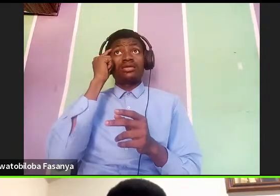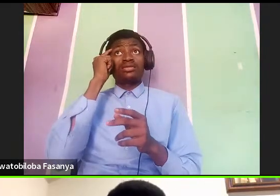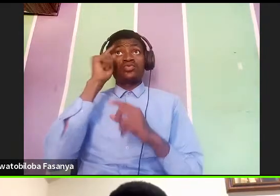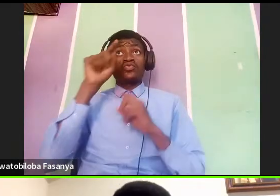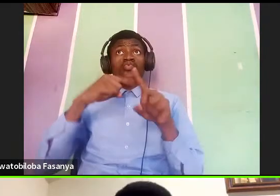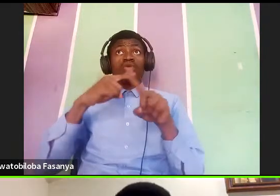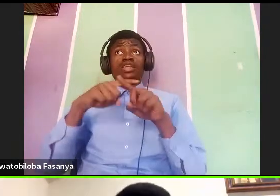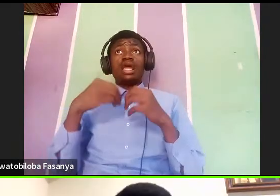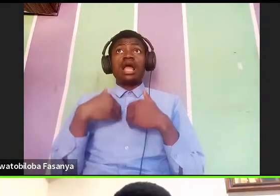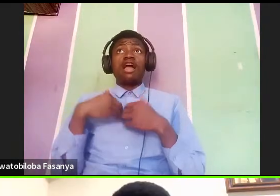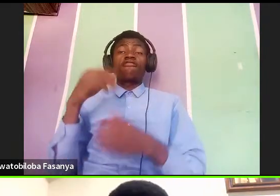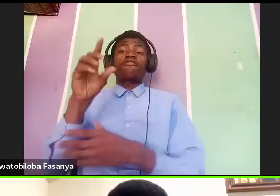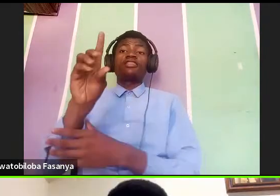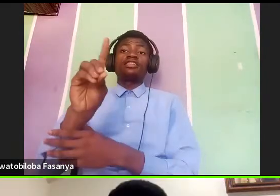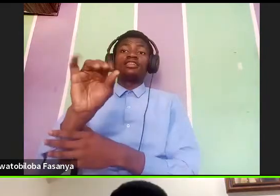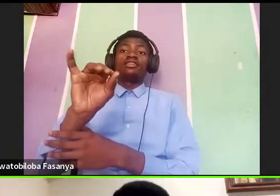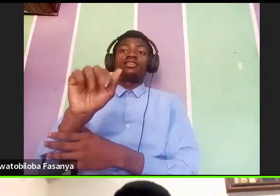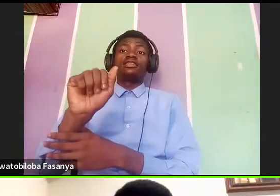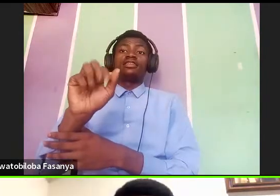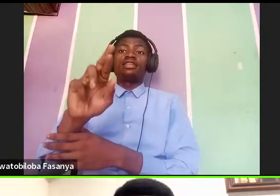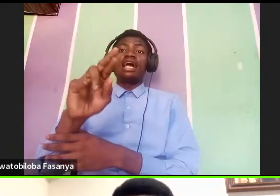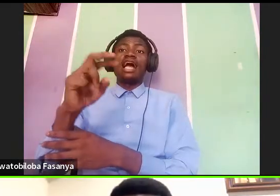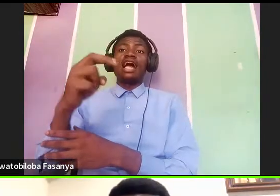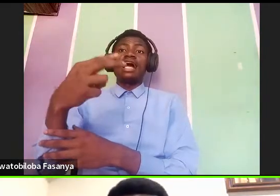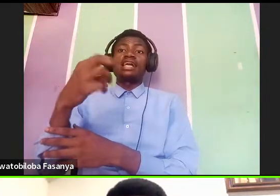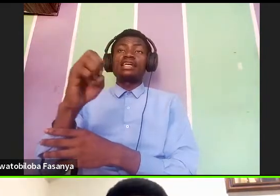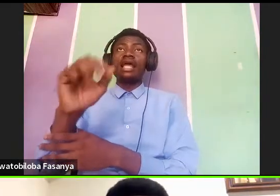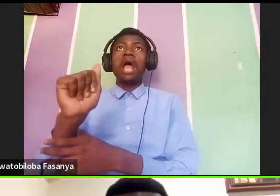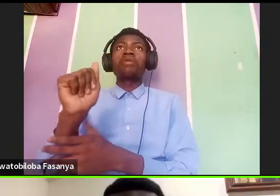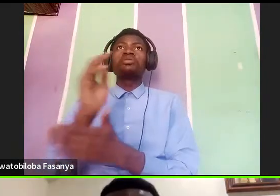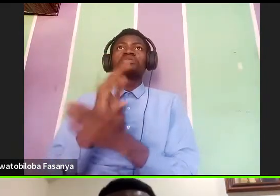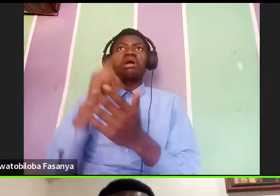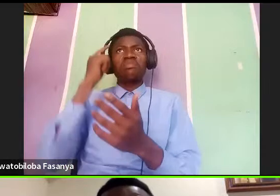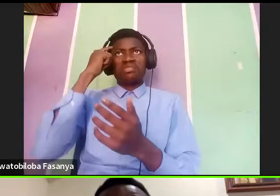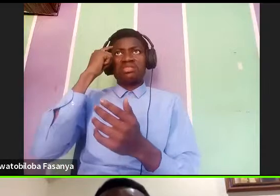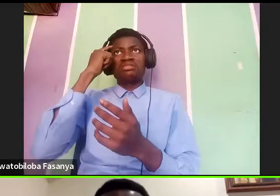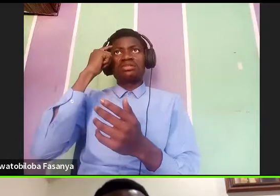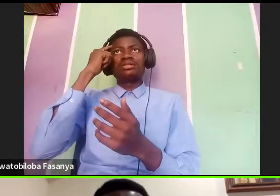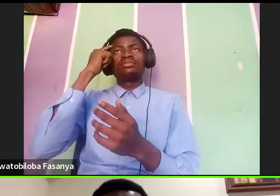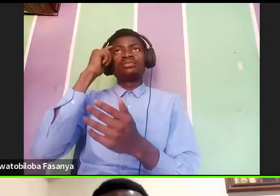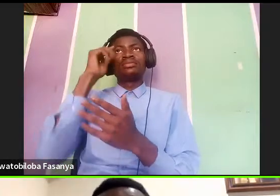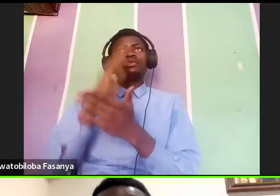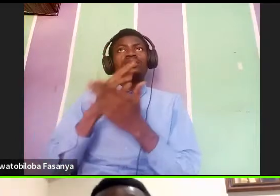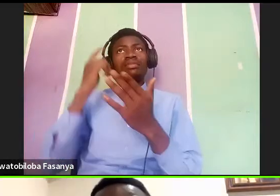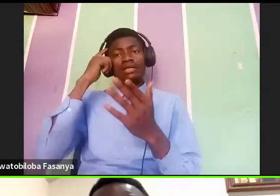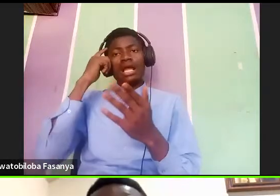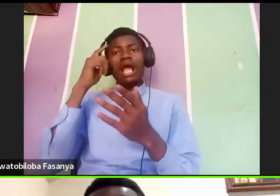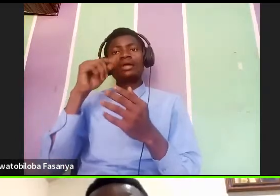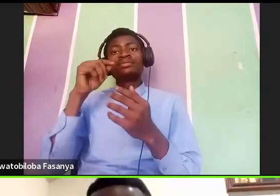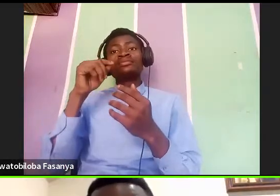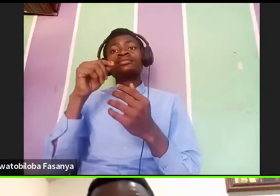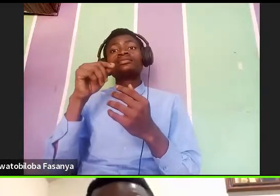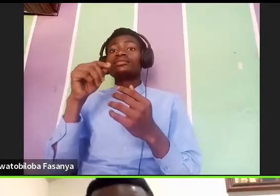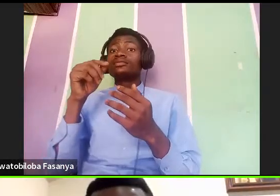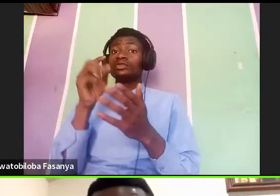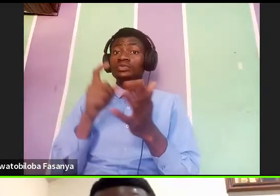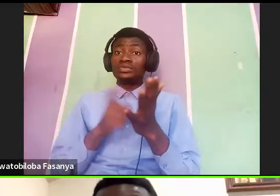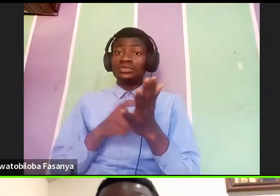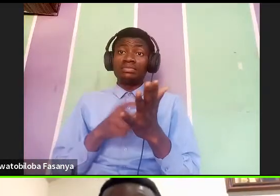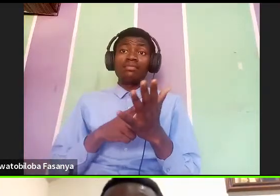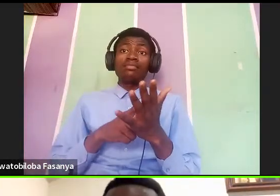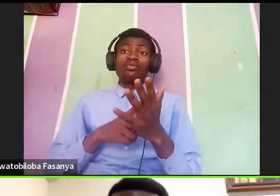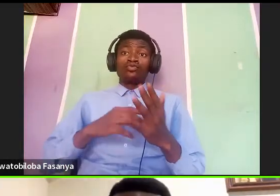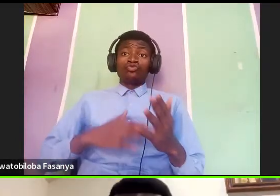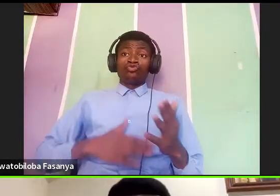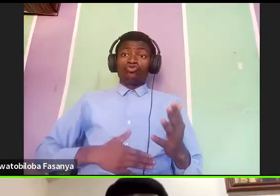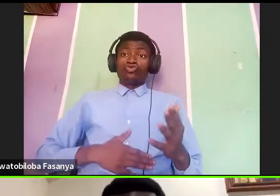No, sometimes stomach bug can cause vomiting. Some people, the symptom may just only be vomiting alone and